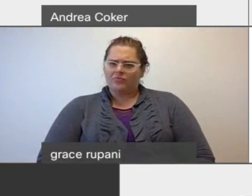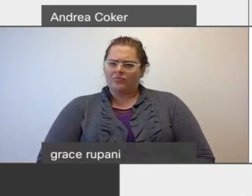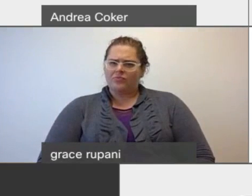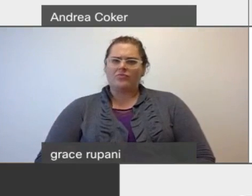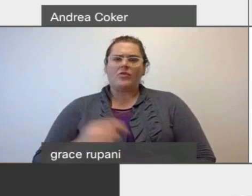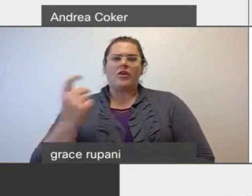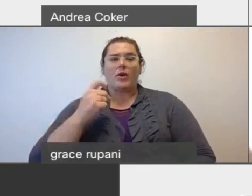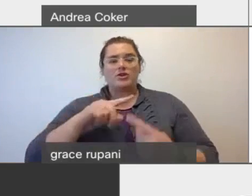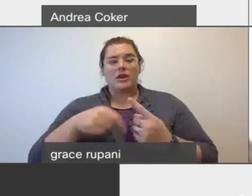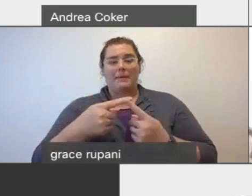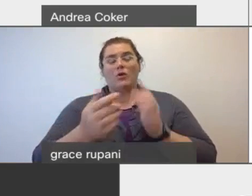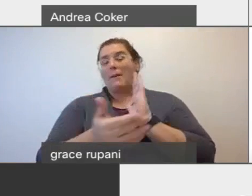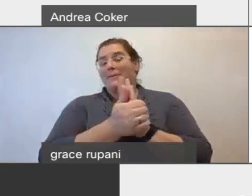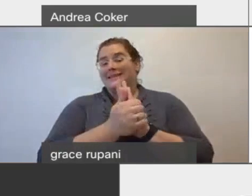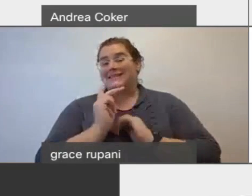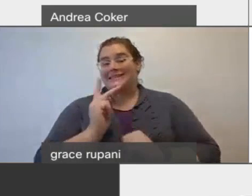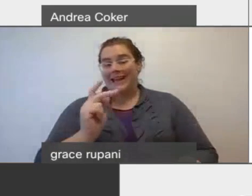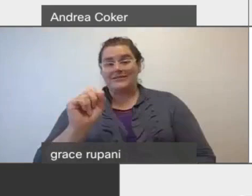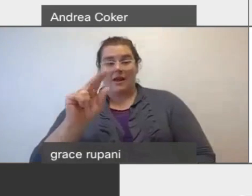status of the Appendix K,